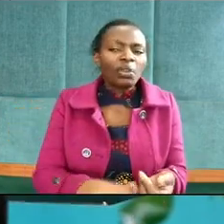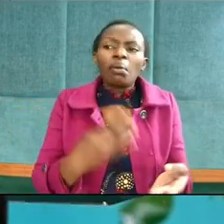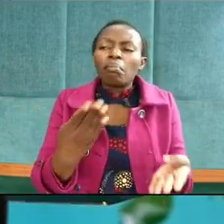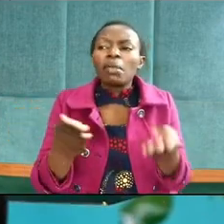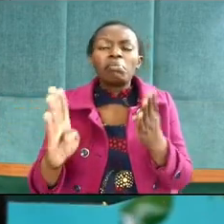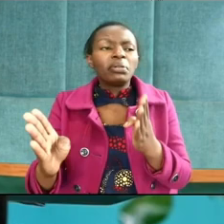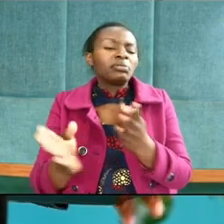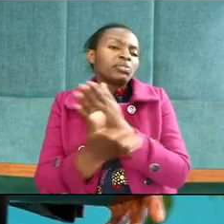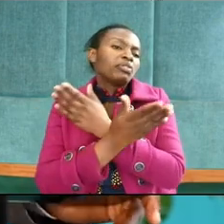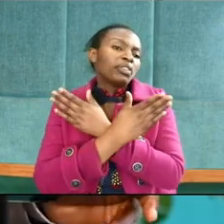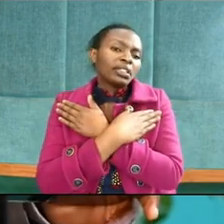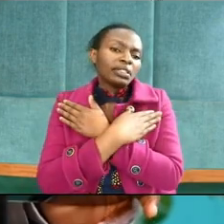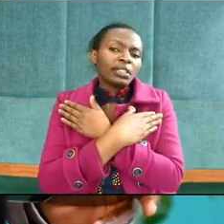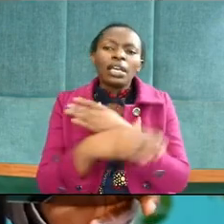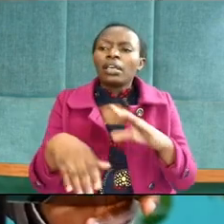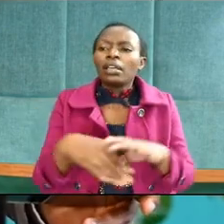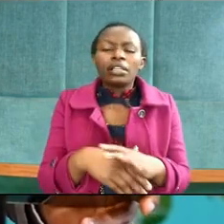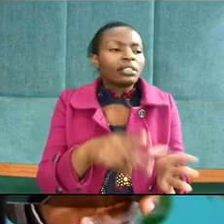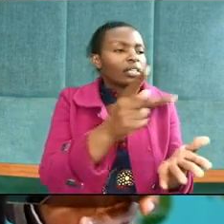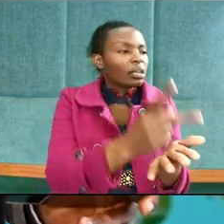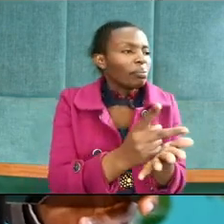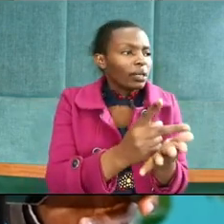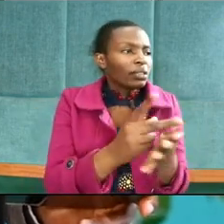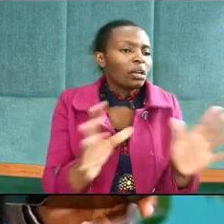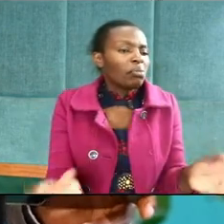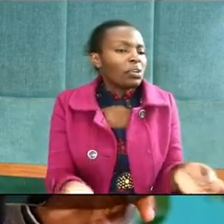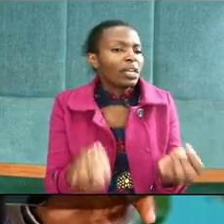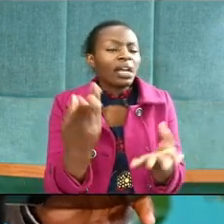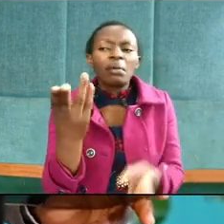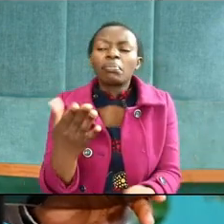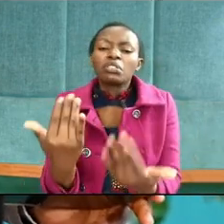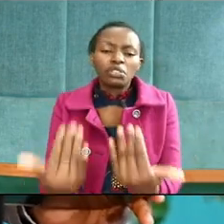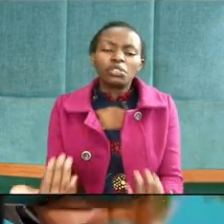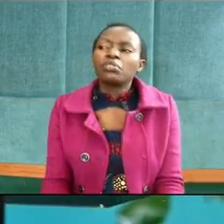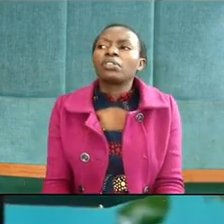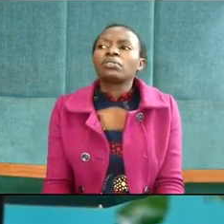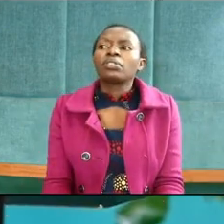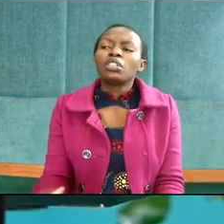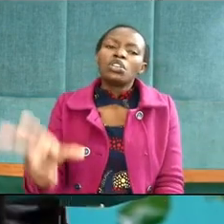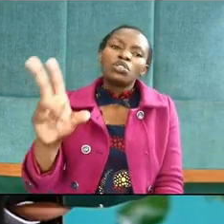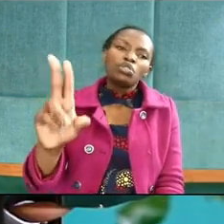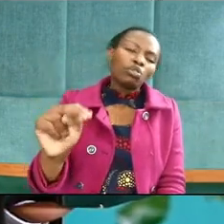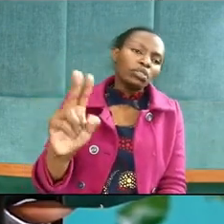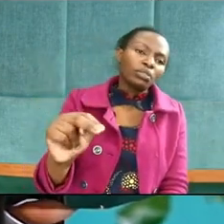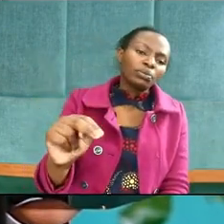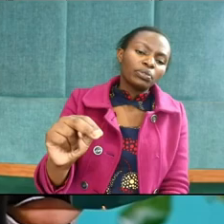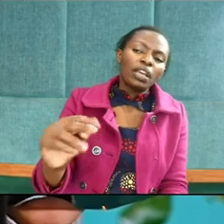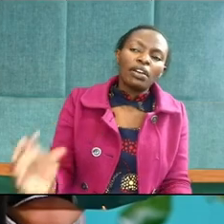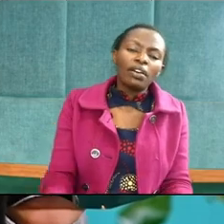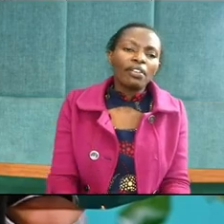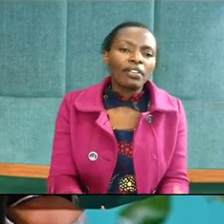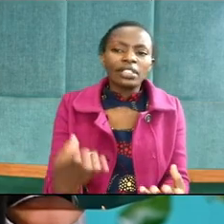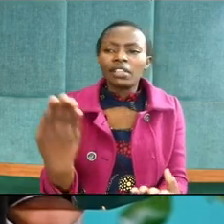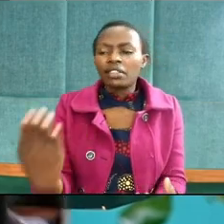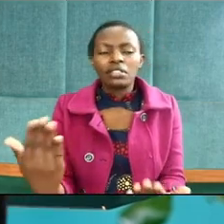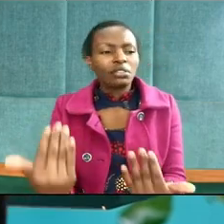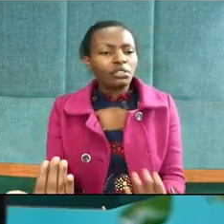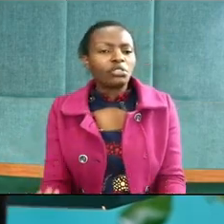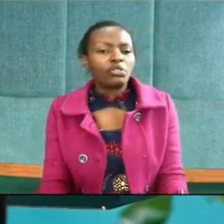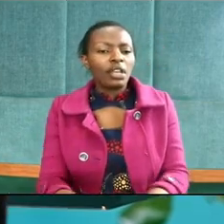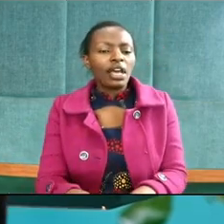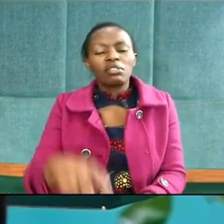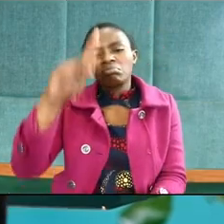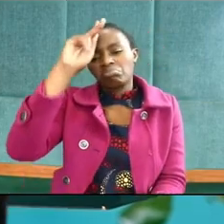in rearing children and also not even partners in raising children?